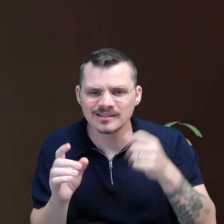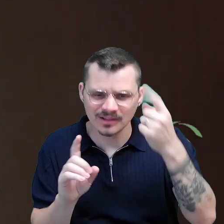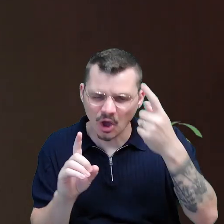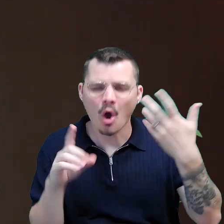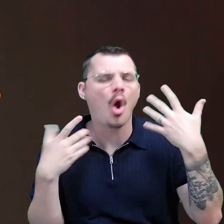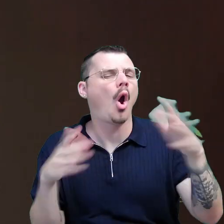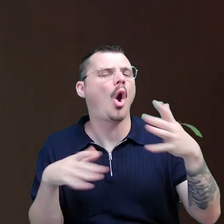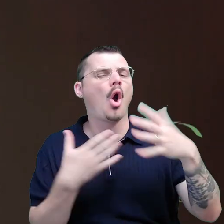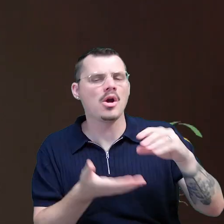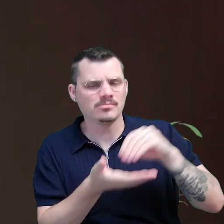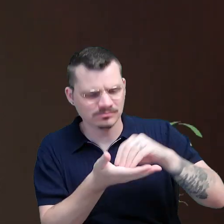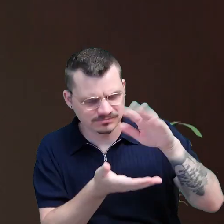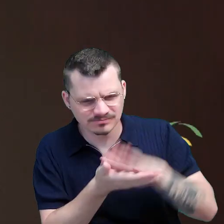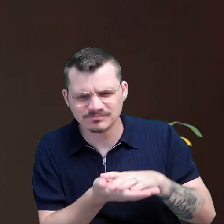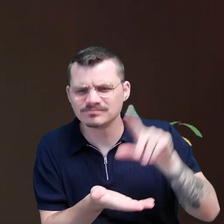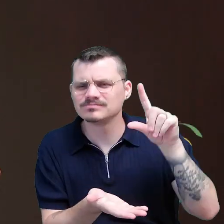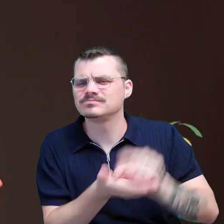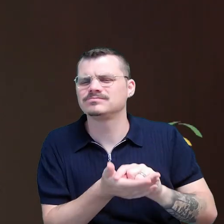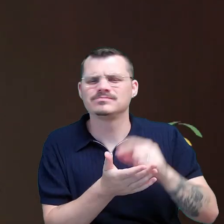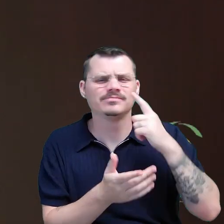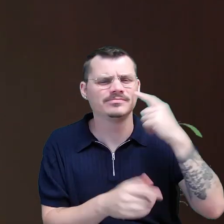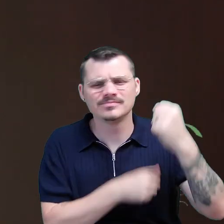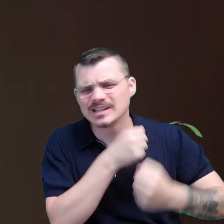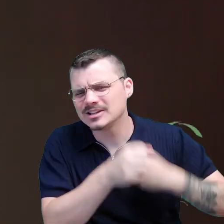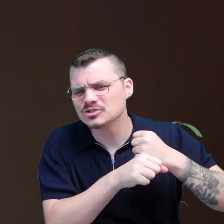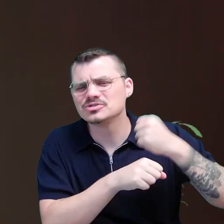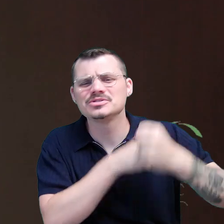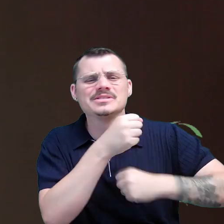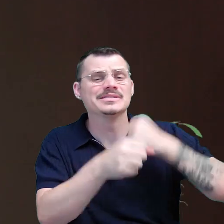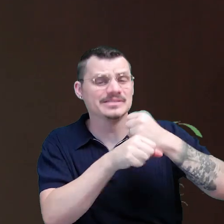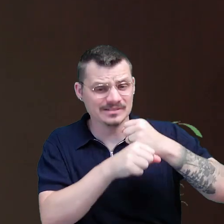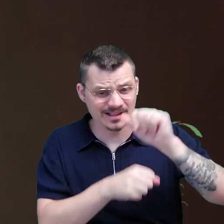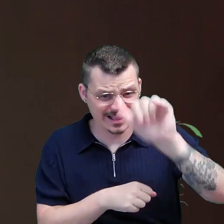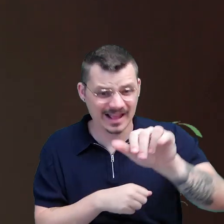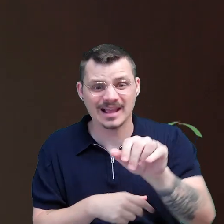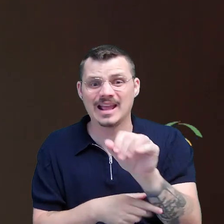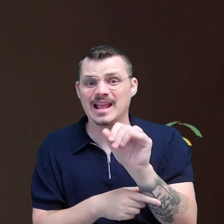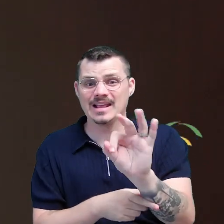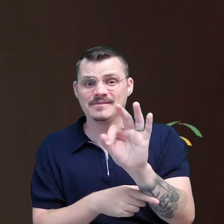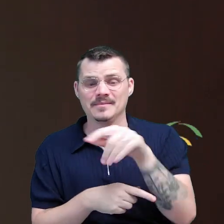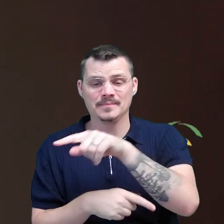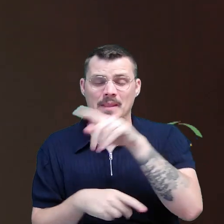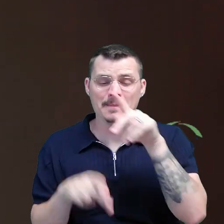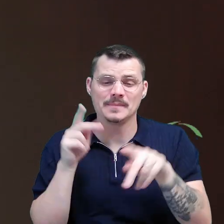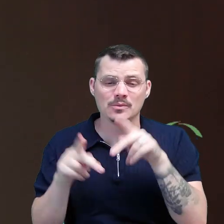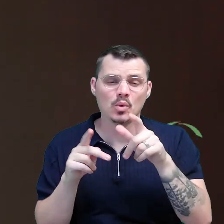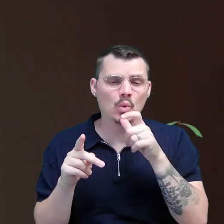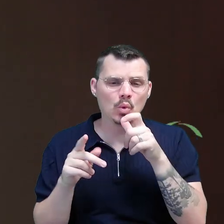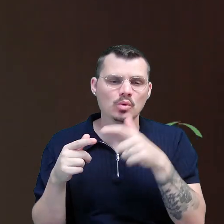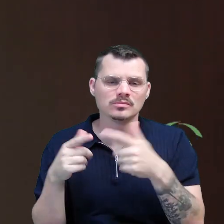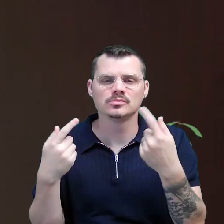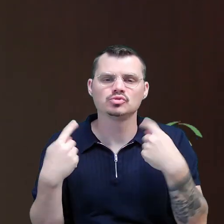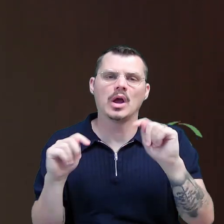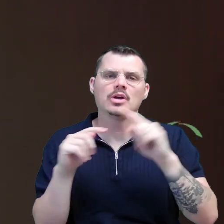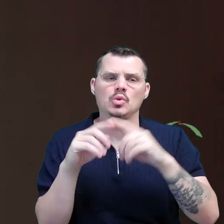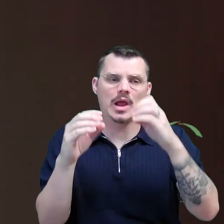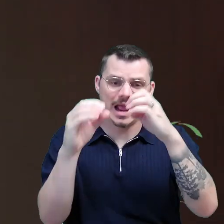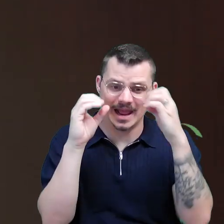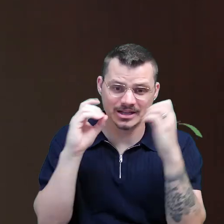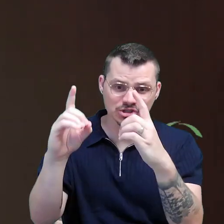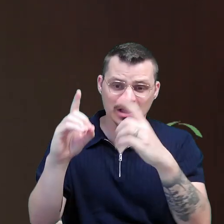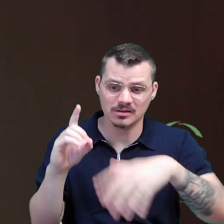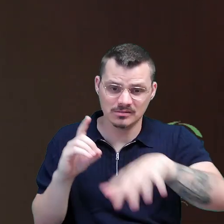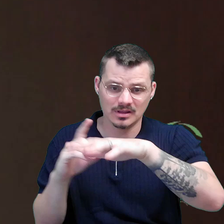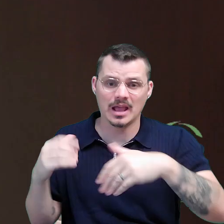it's been well documented for decades that if people trying to educate people